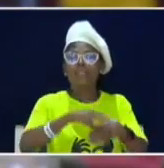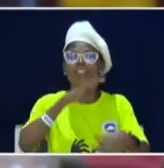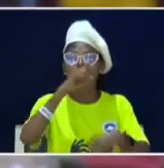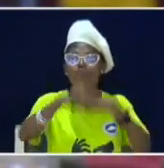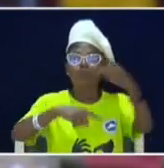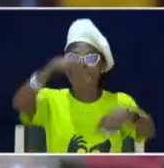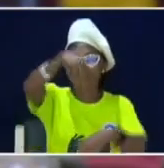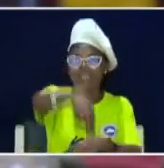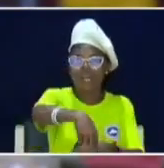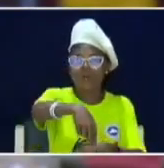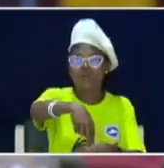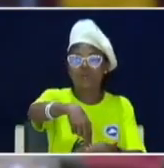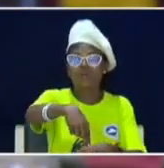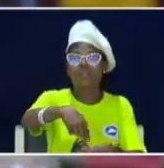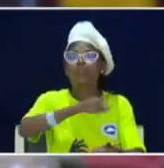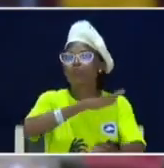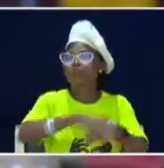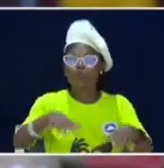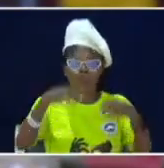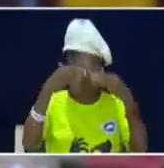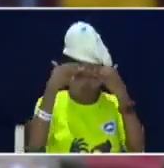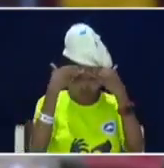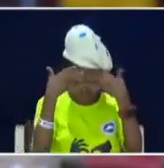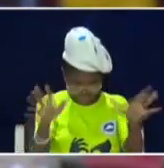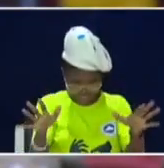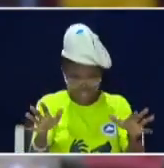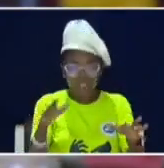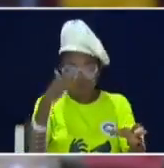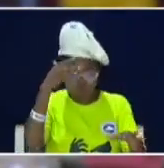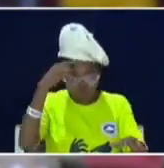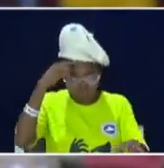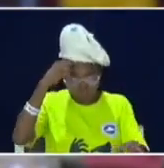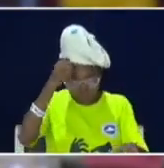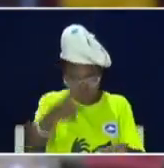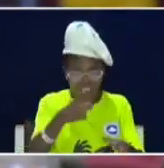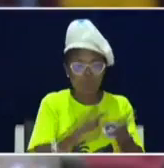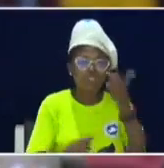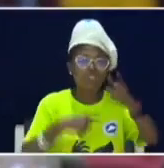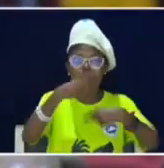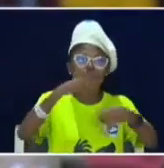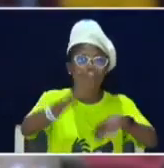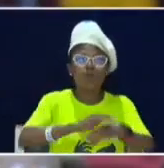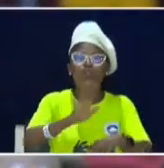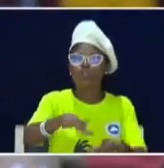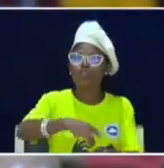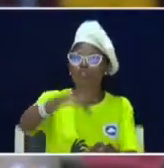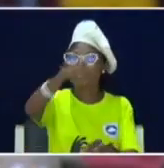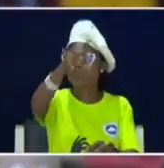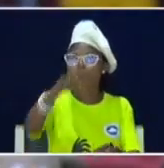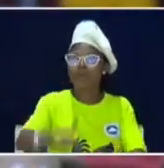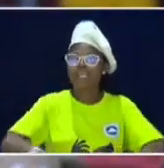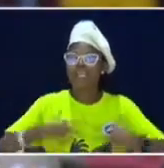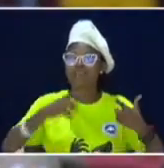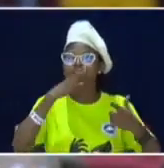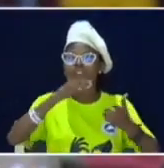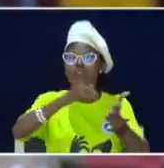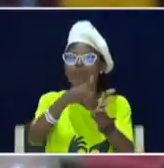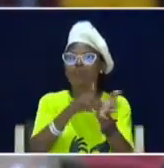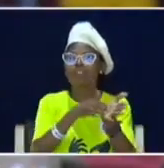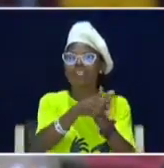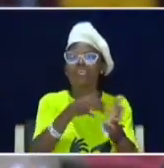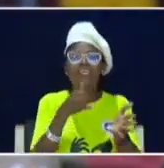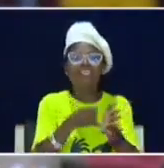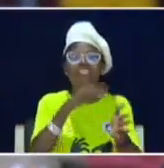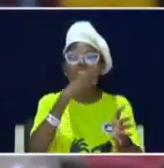down. You don't even understand what is going on. Sudden weakness, even your spiritual life is weak. It's not your fault. It's part of